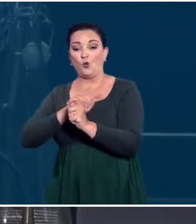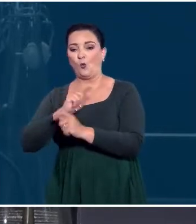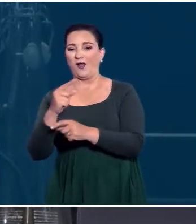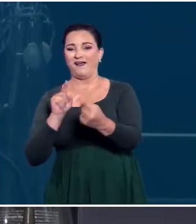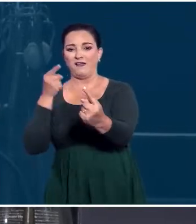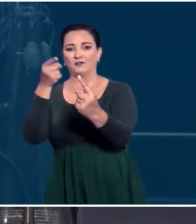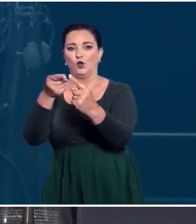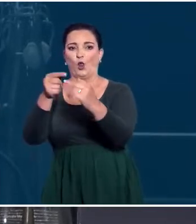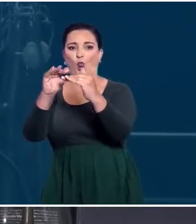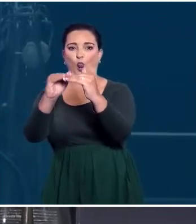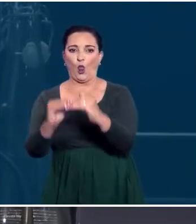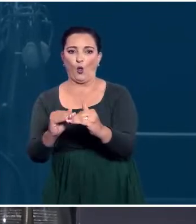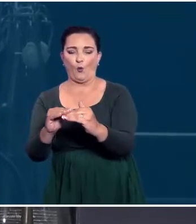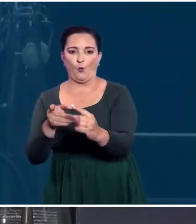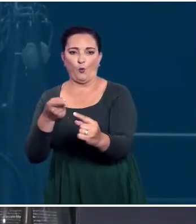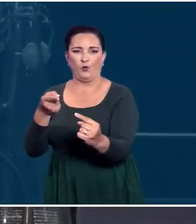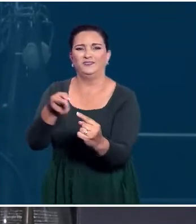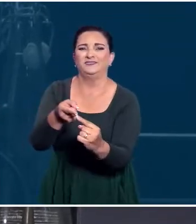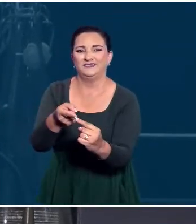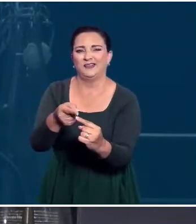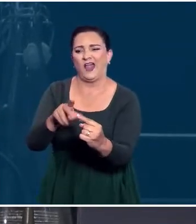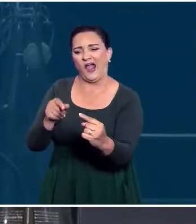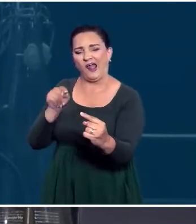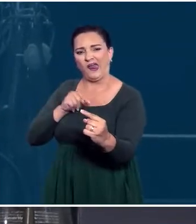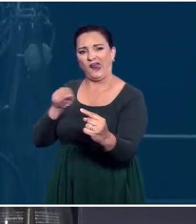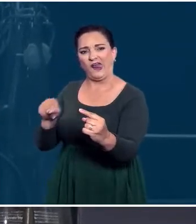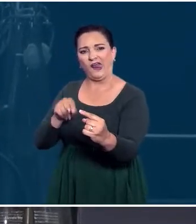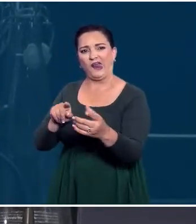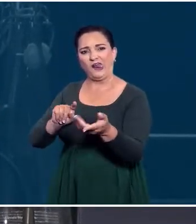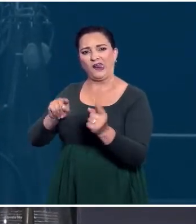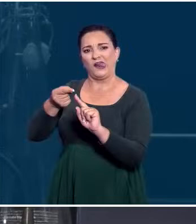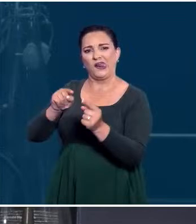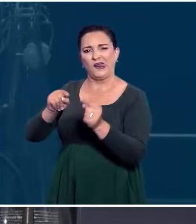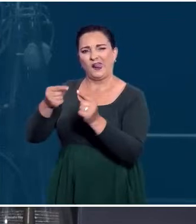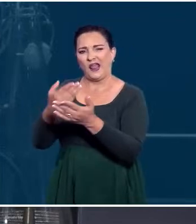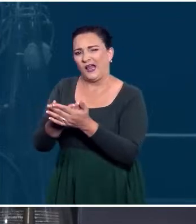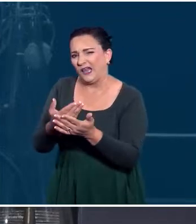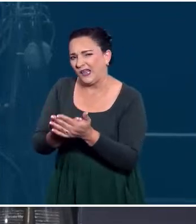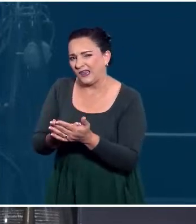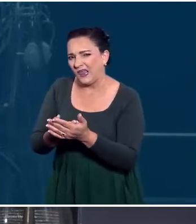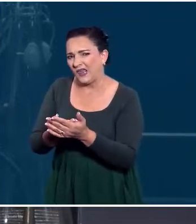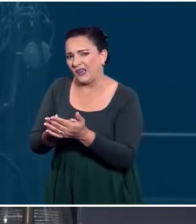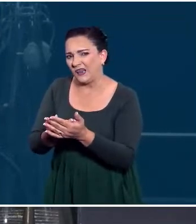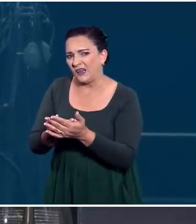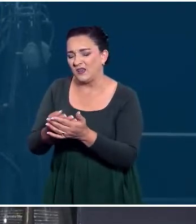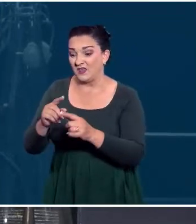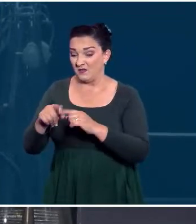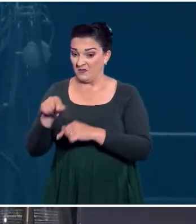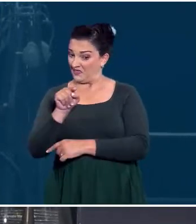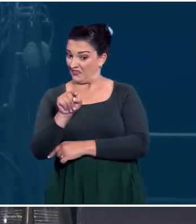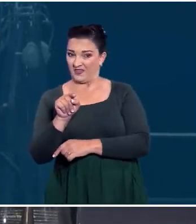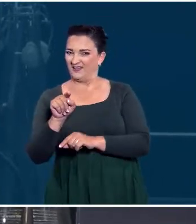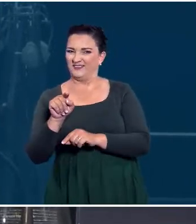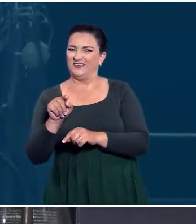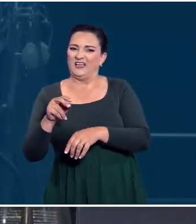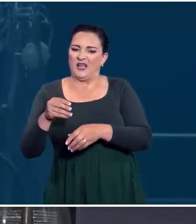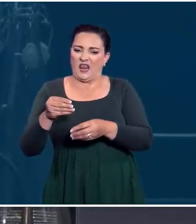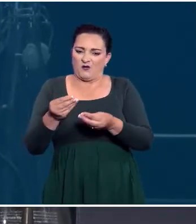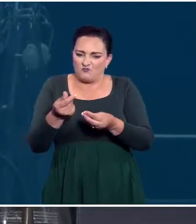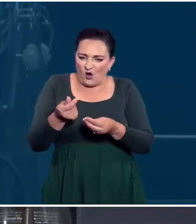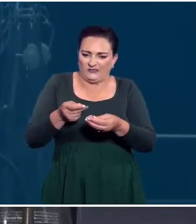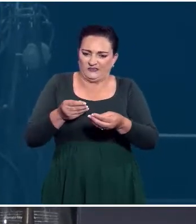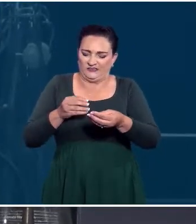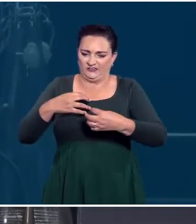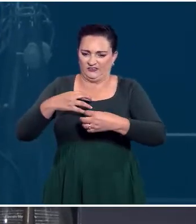low. So how do you deal with that concept? The one view was you cannot tolerate the admin prices. The other view